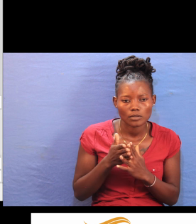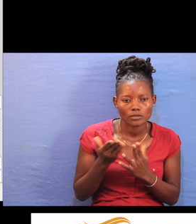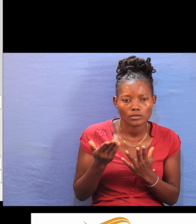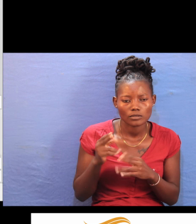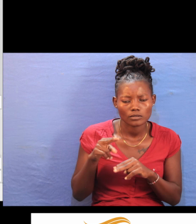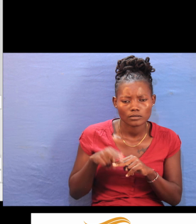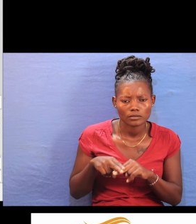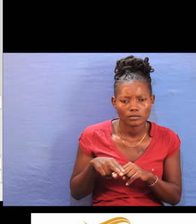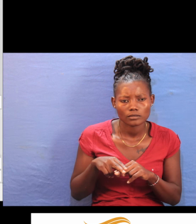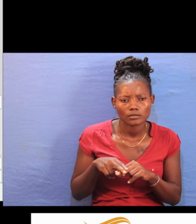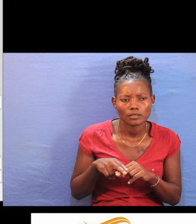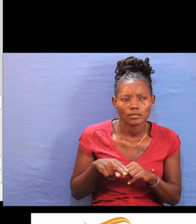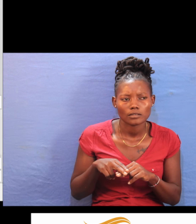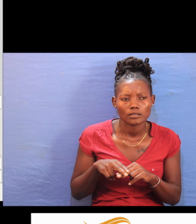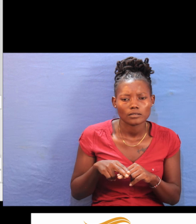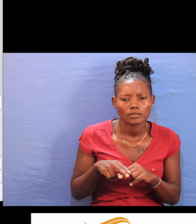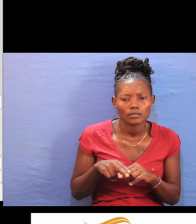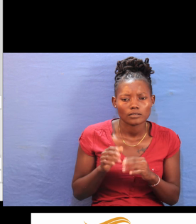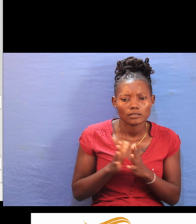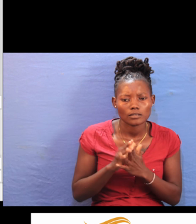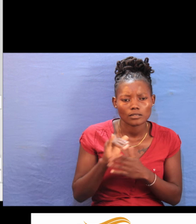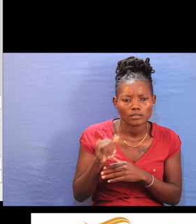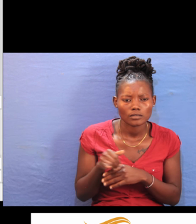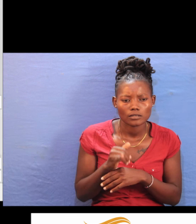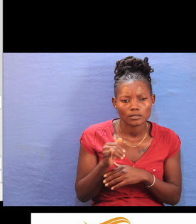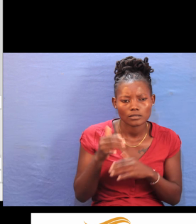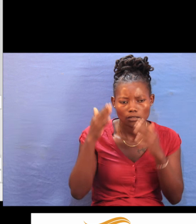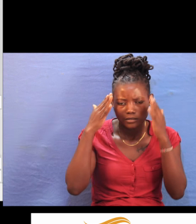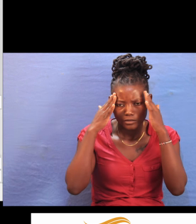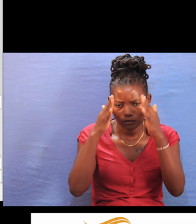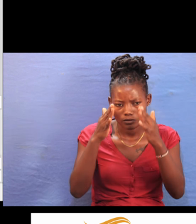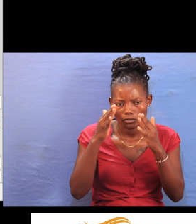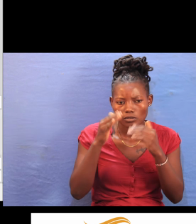training on all the different social media sites. And I saw